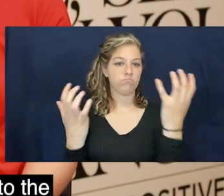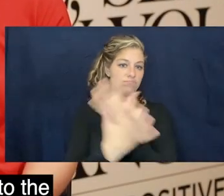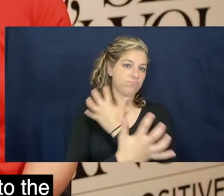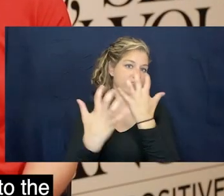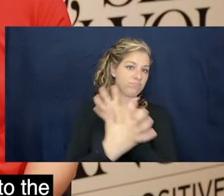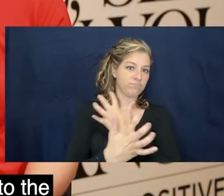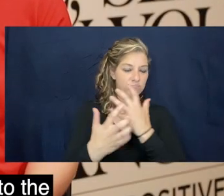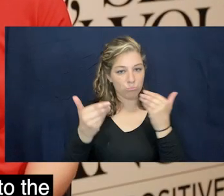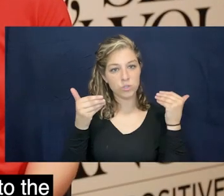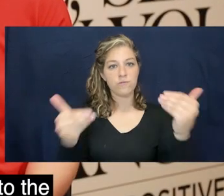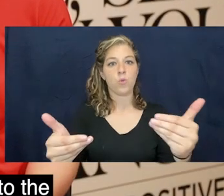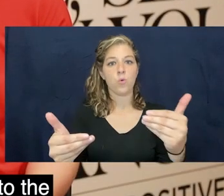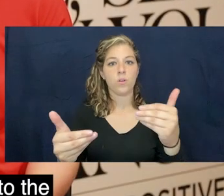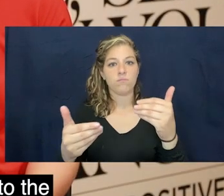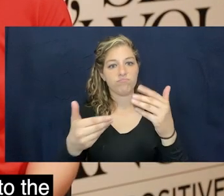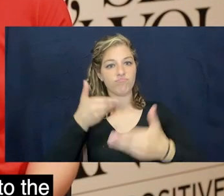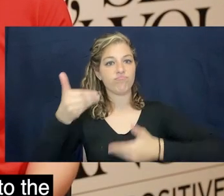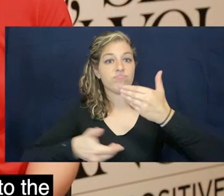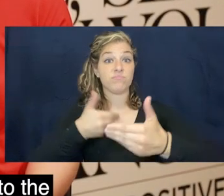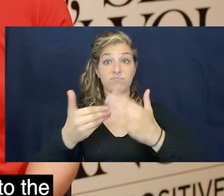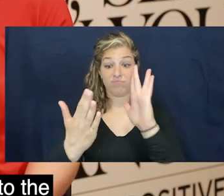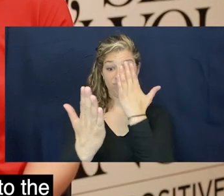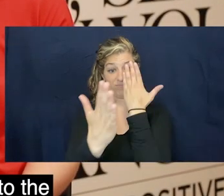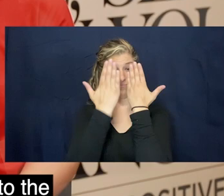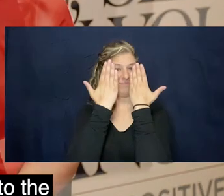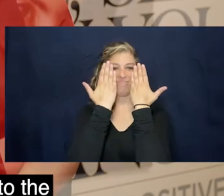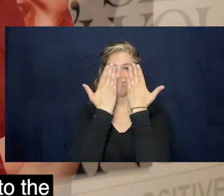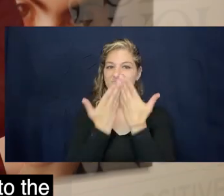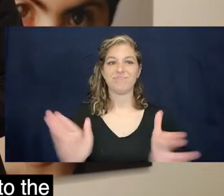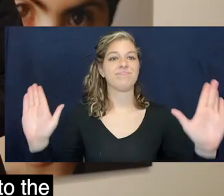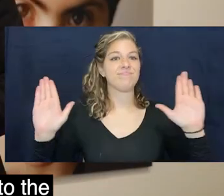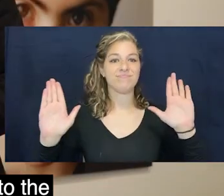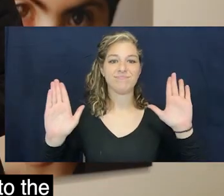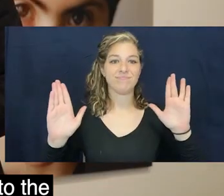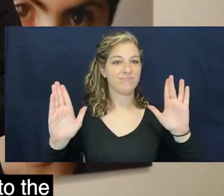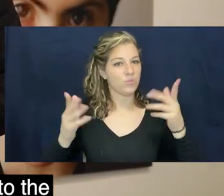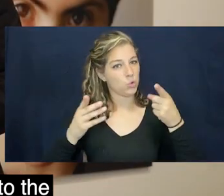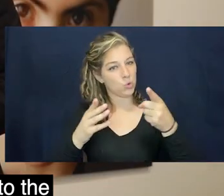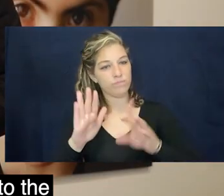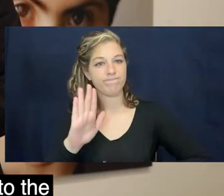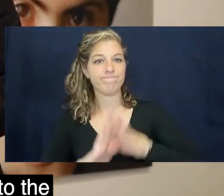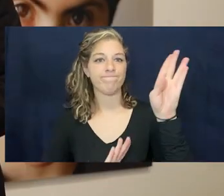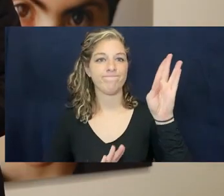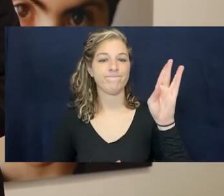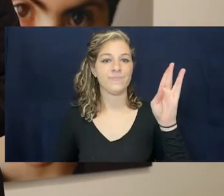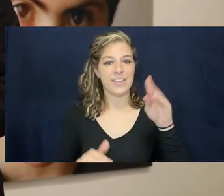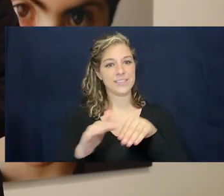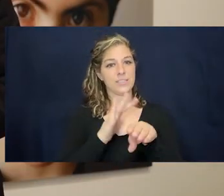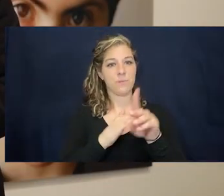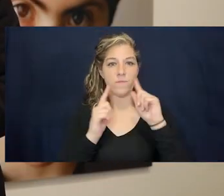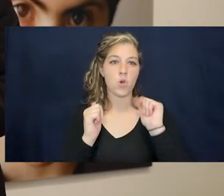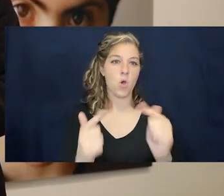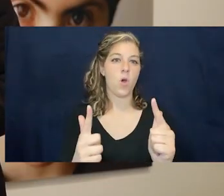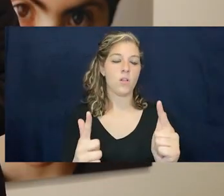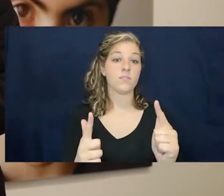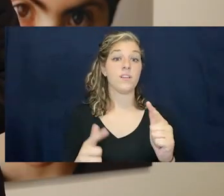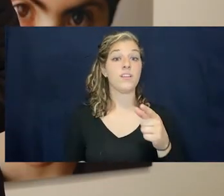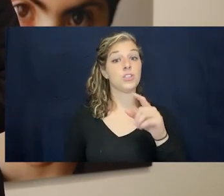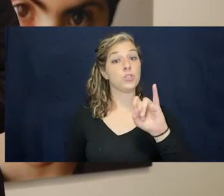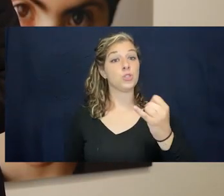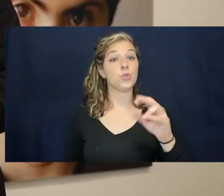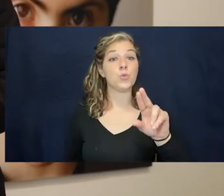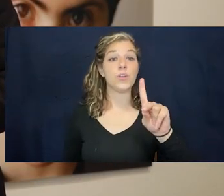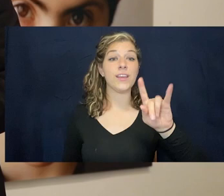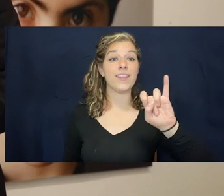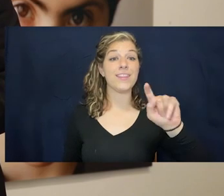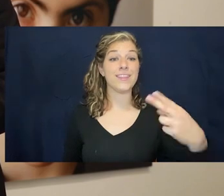have been driven to pushing forward through the obstacles society continues to place in the path to acceptance and accessibility for all.